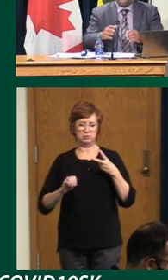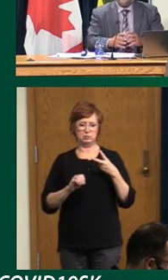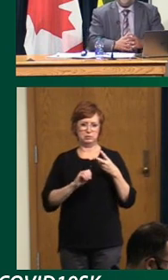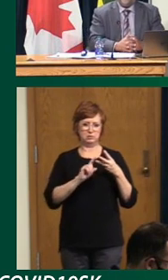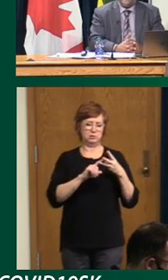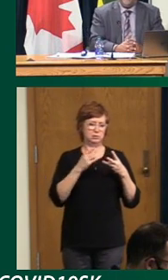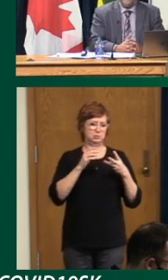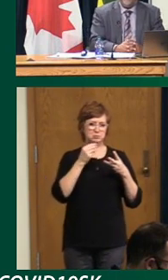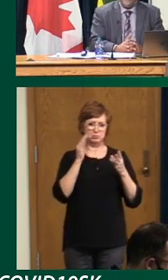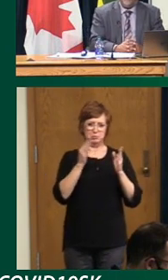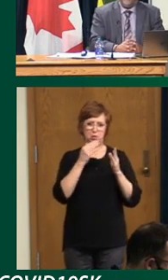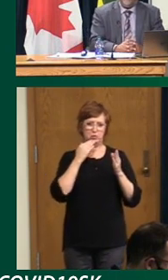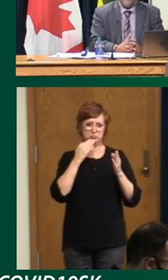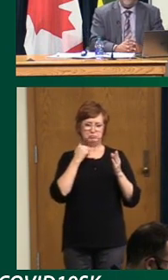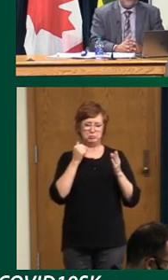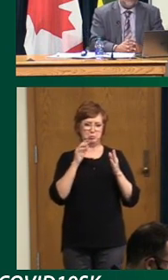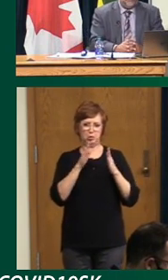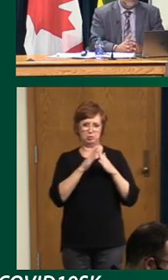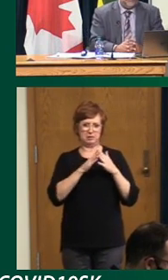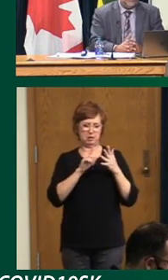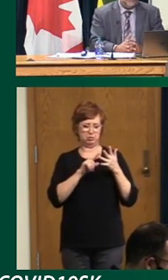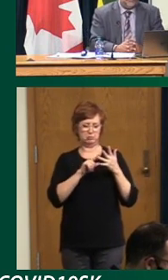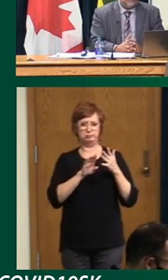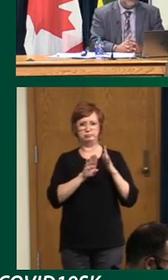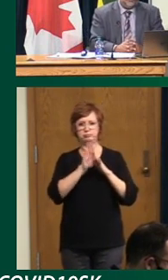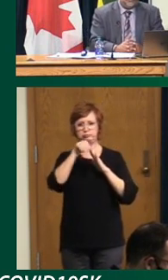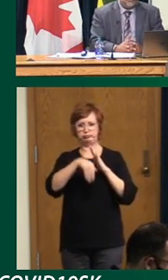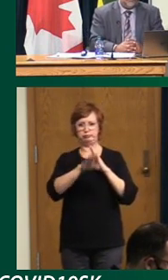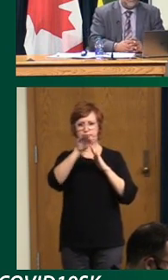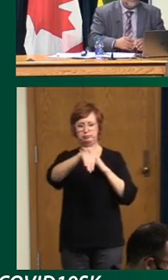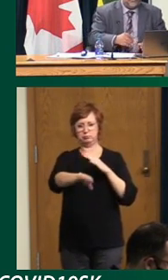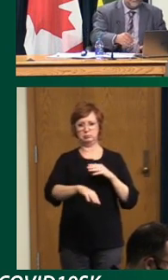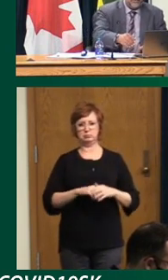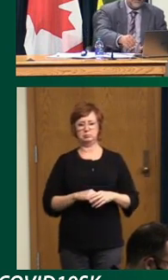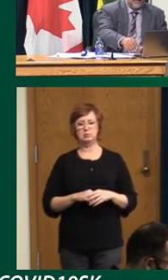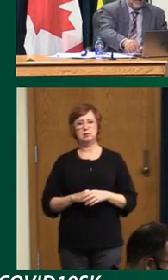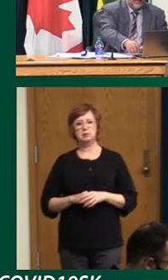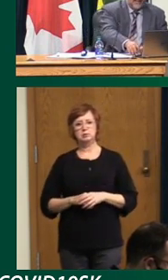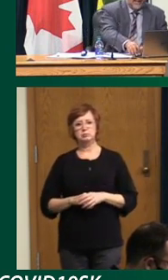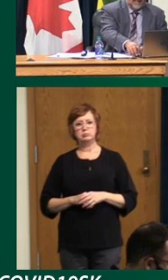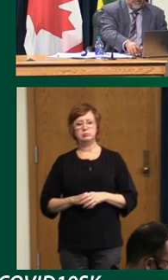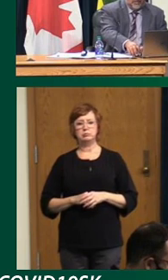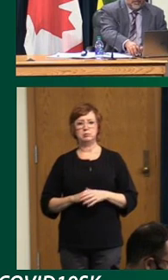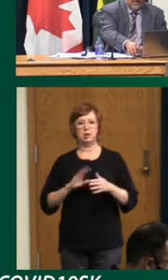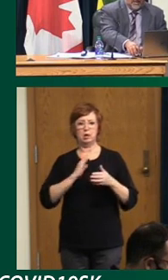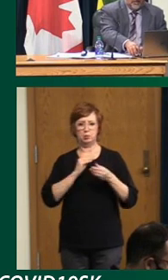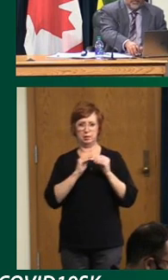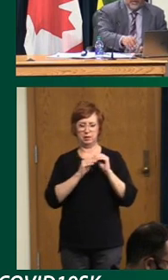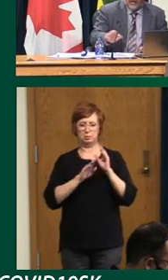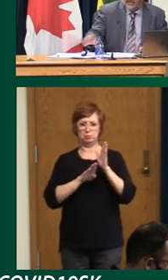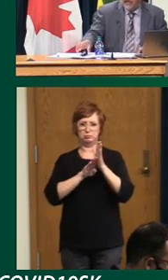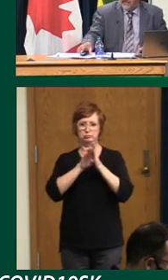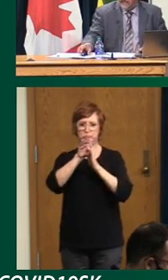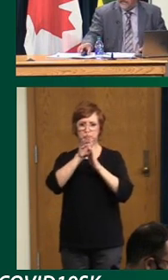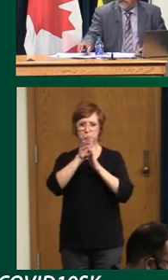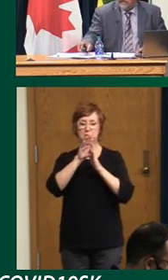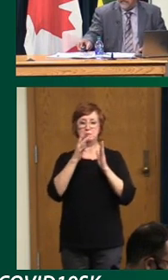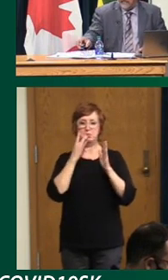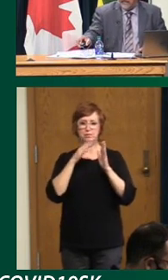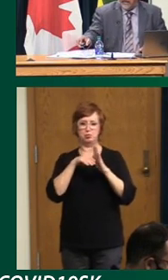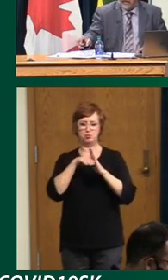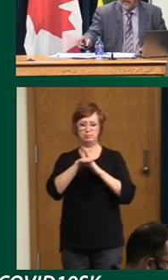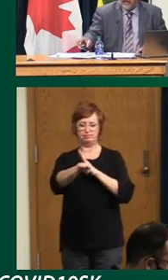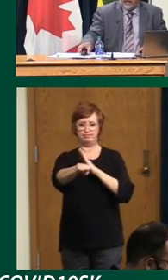and then come down on a day-by-day or week-by-week basis. But overall, our trend still is higher than we would like it to be.